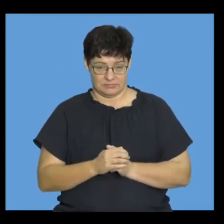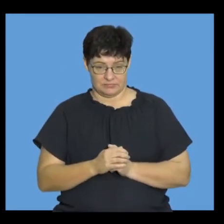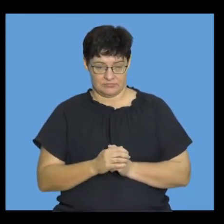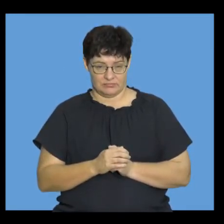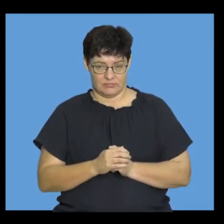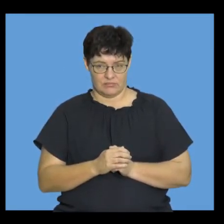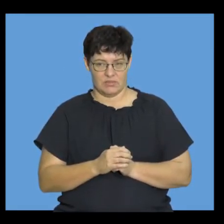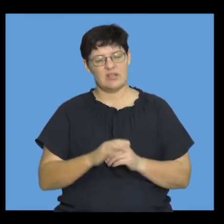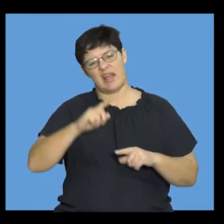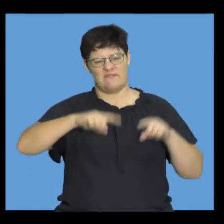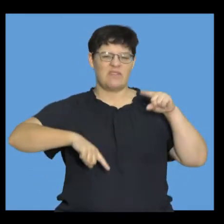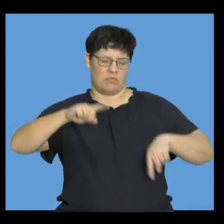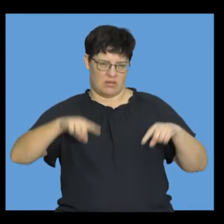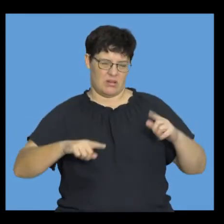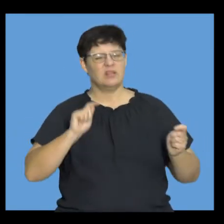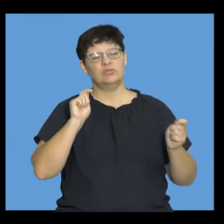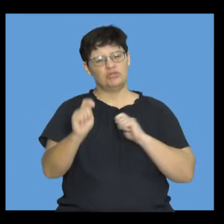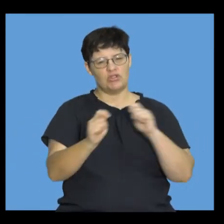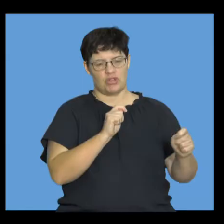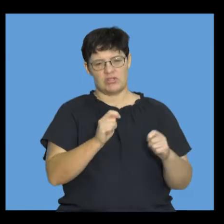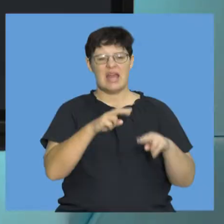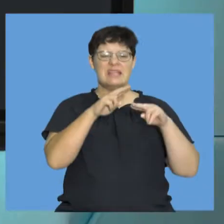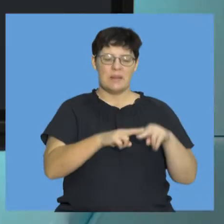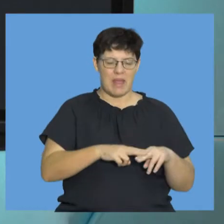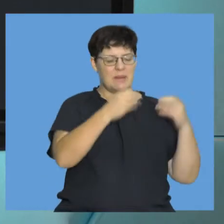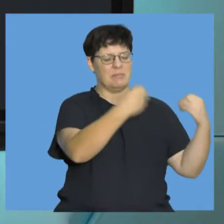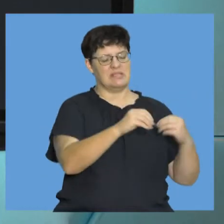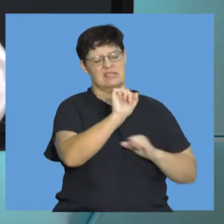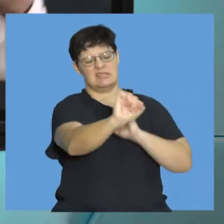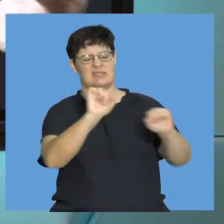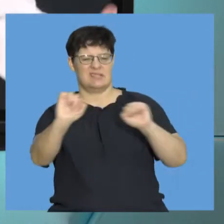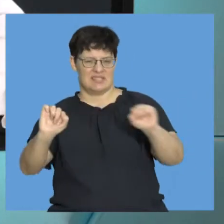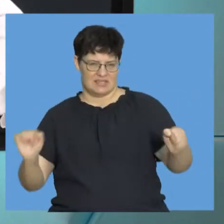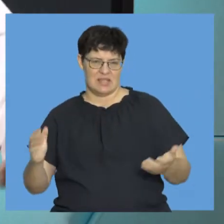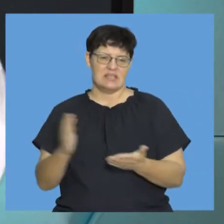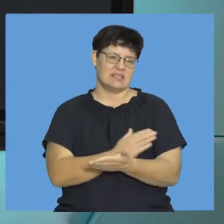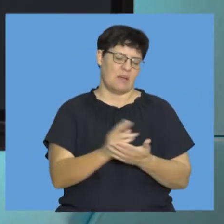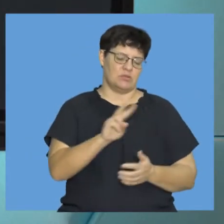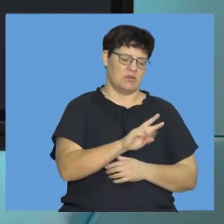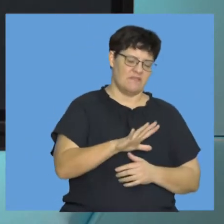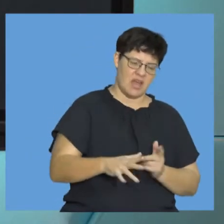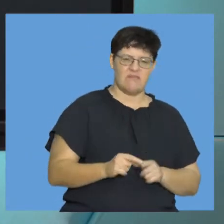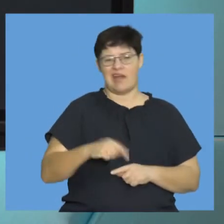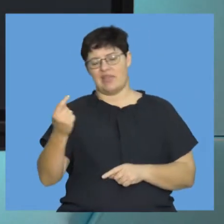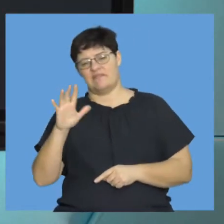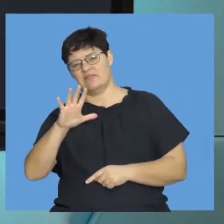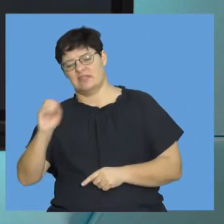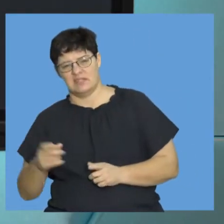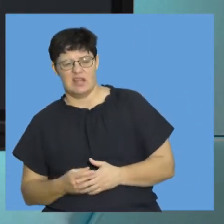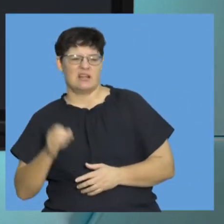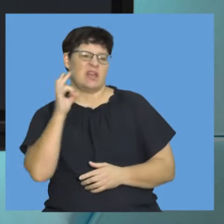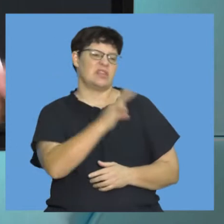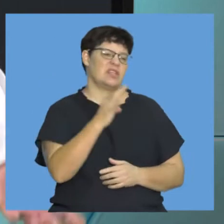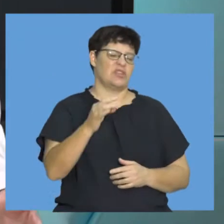your variable. It will change from enterprise to enterprise. Some mark up by 25, others by 50, 33 and a